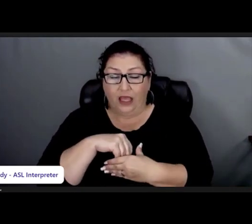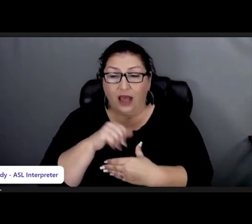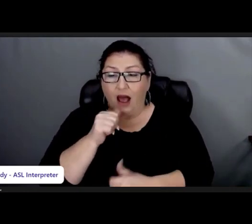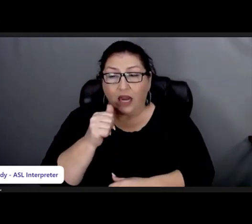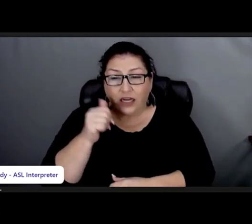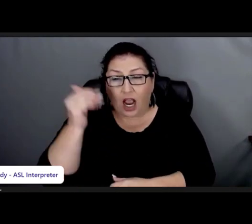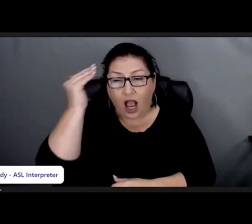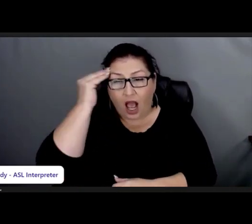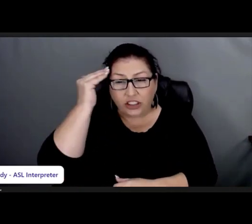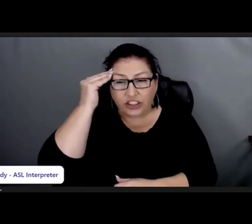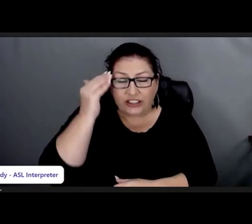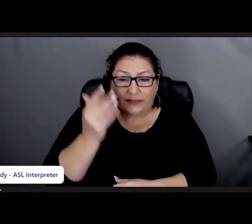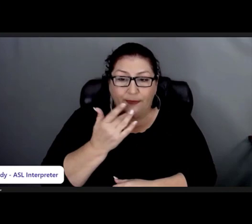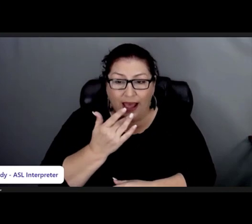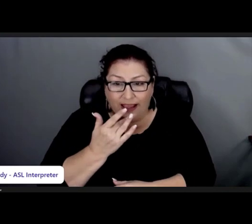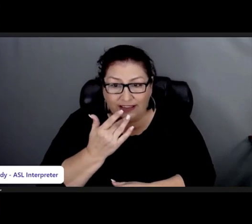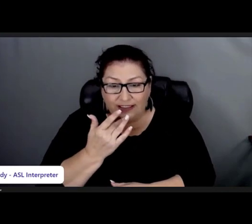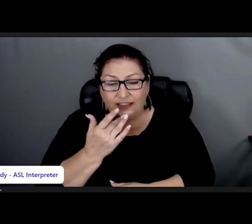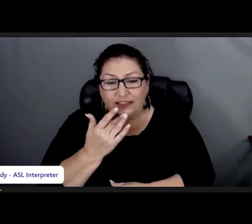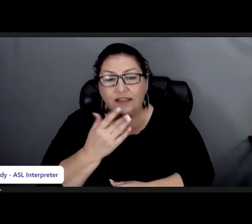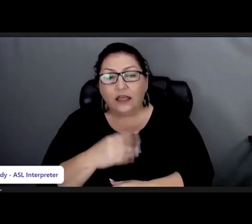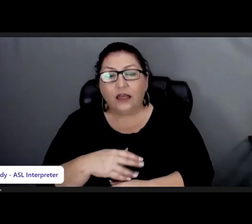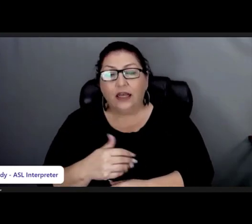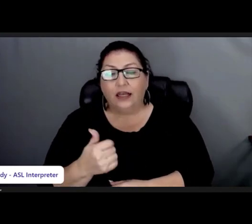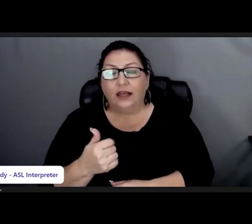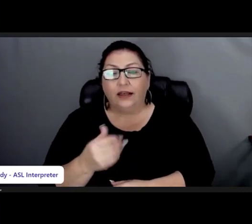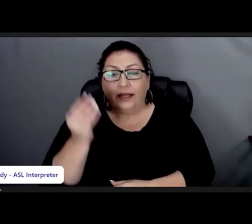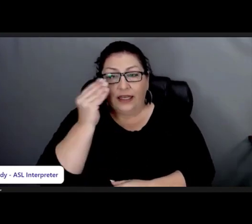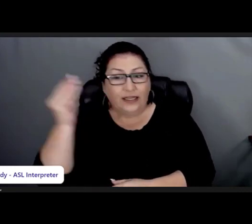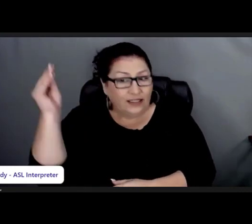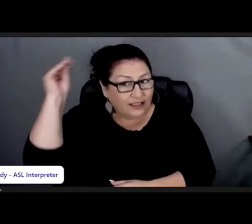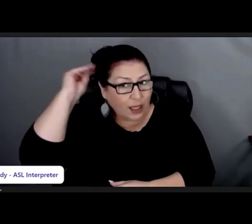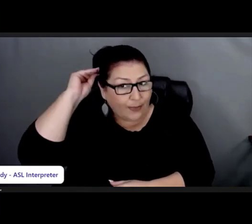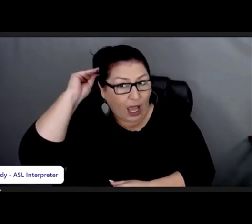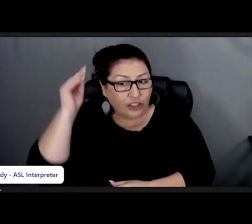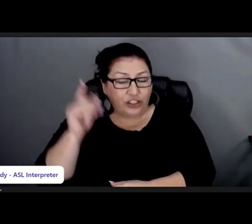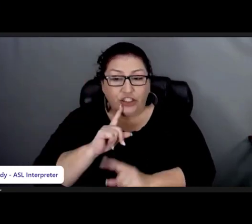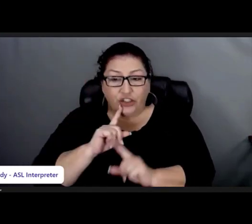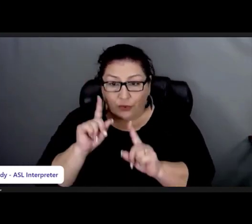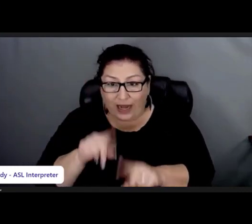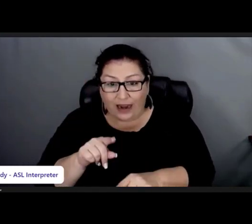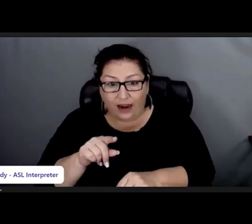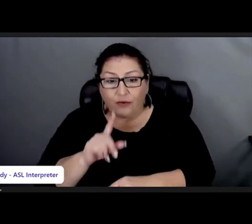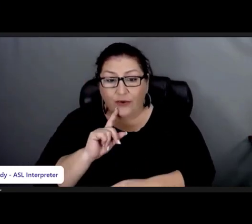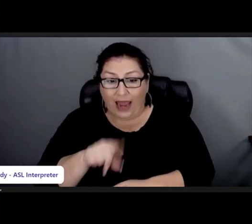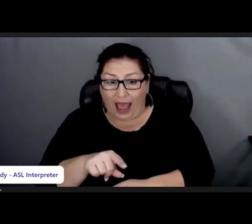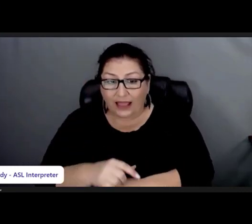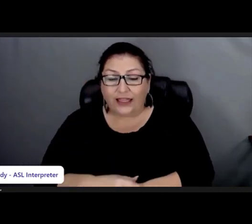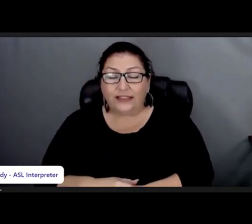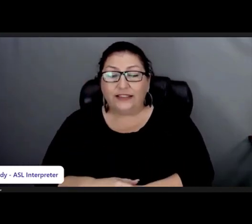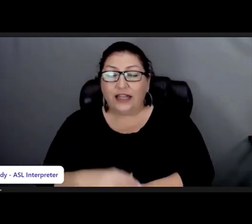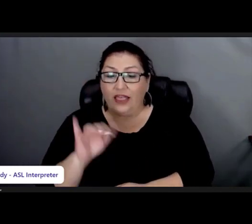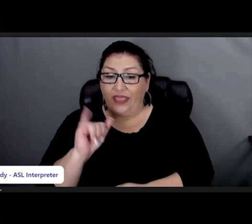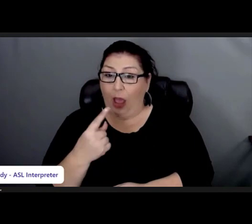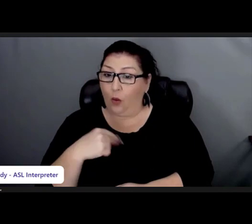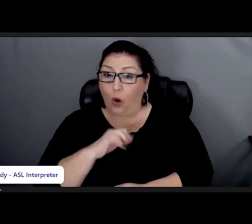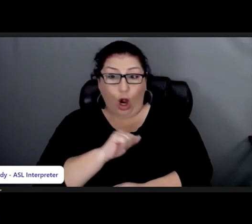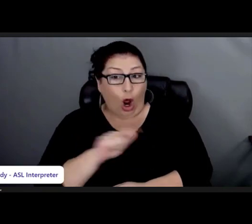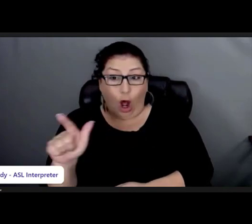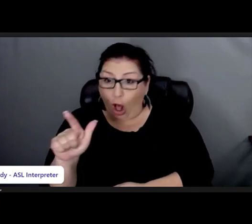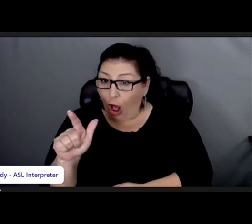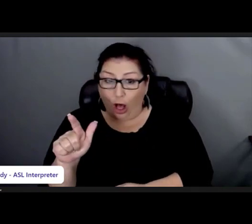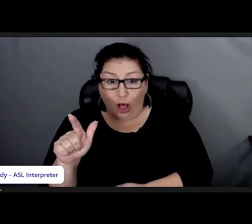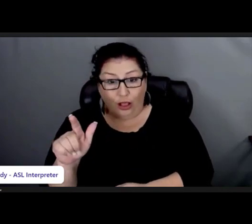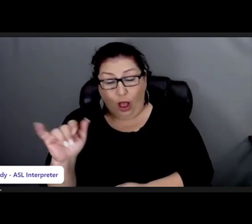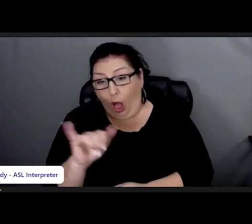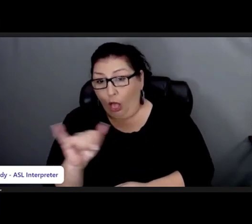unconscious biases, subconscious realities that we are all, although might